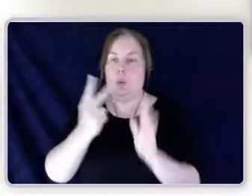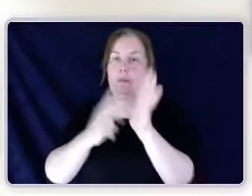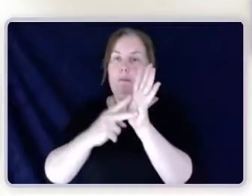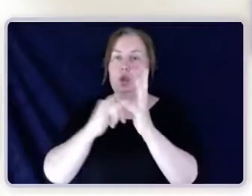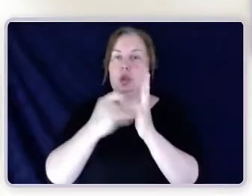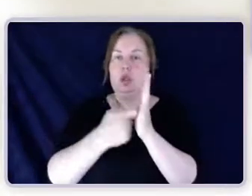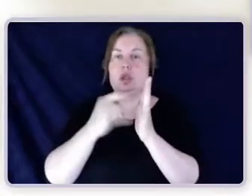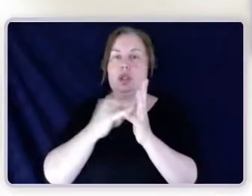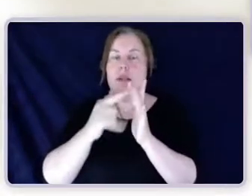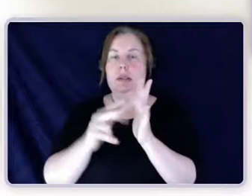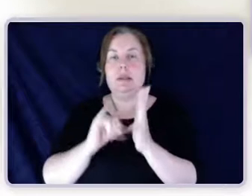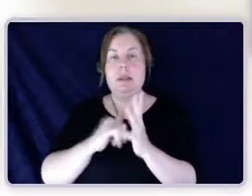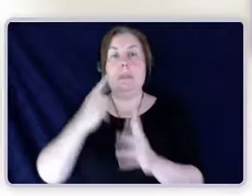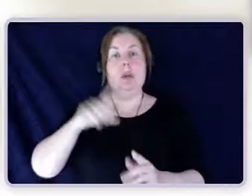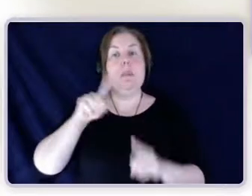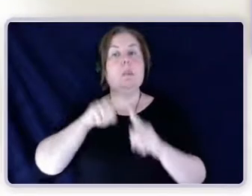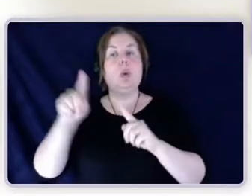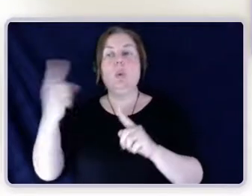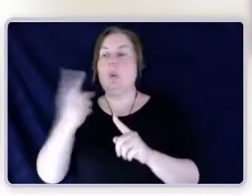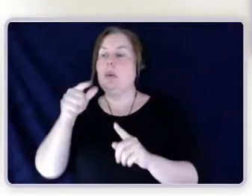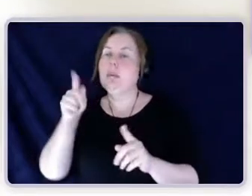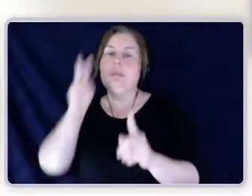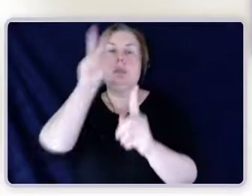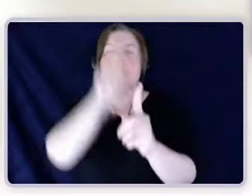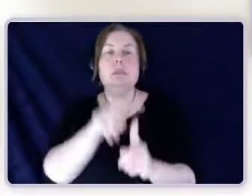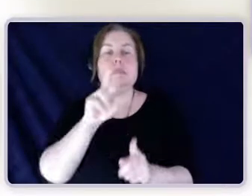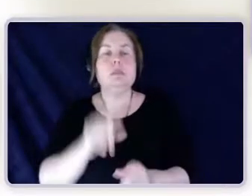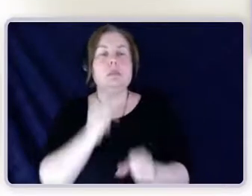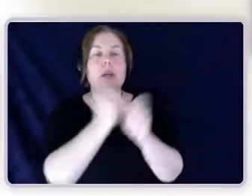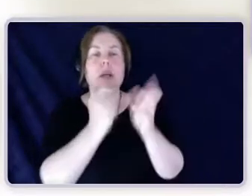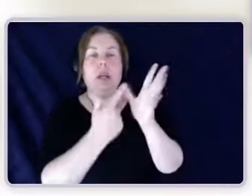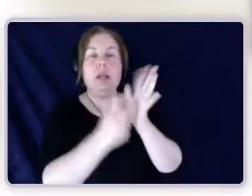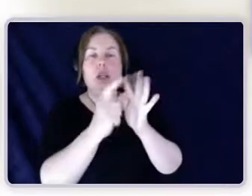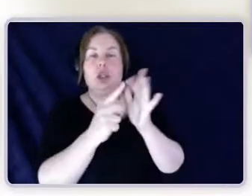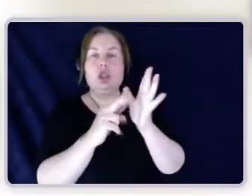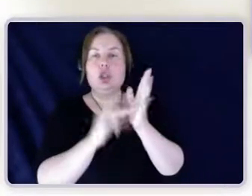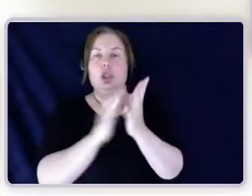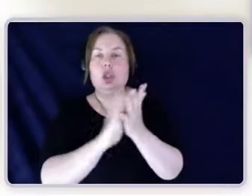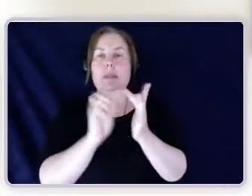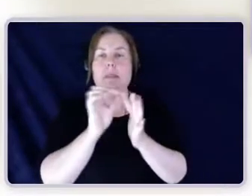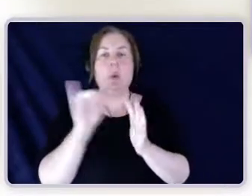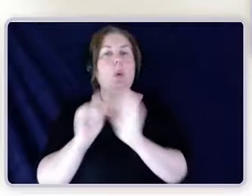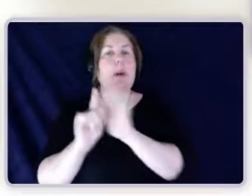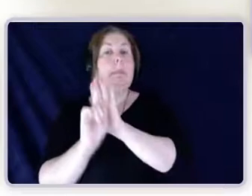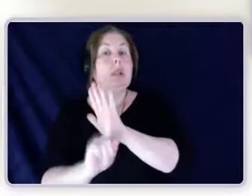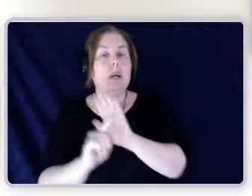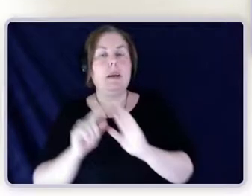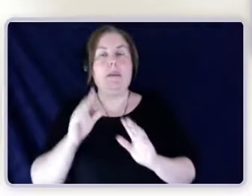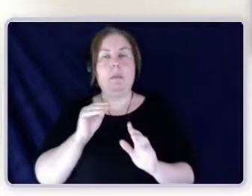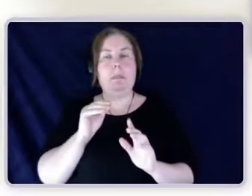now, because they're after the 1st of March, are all made under the new act